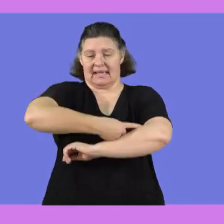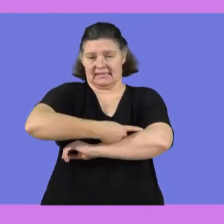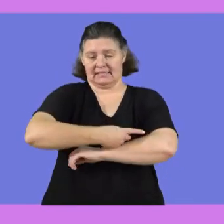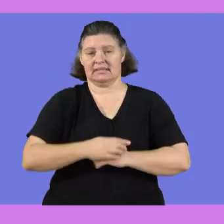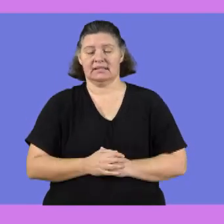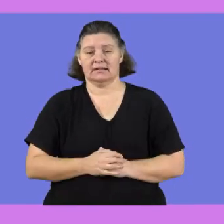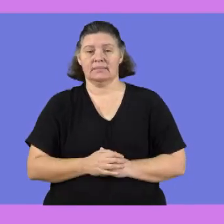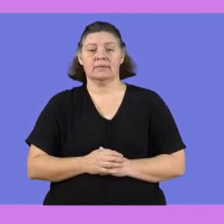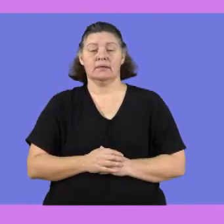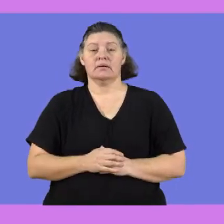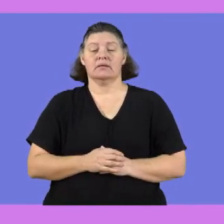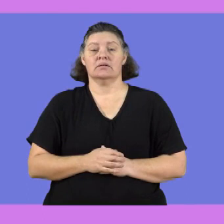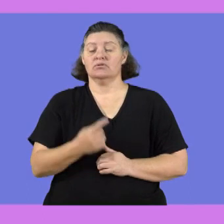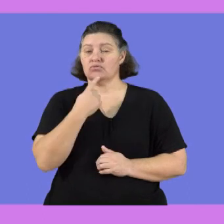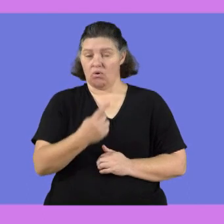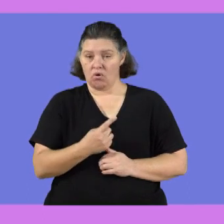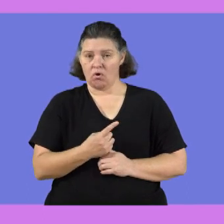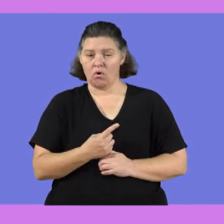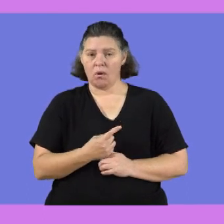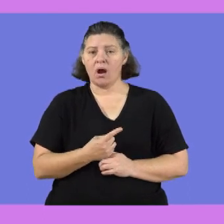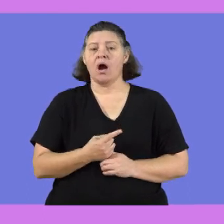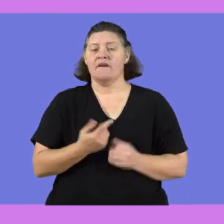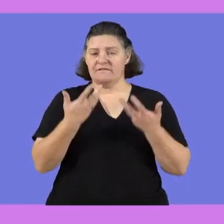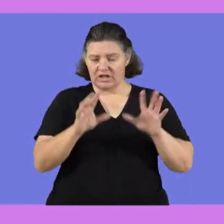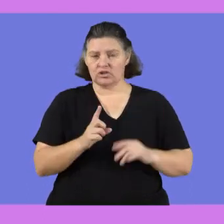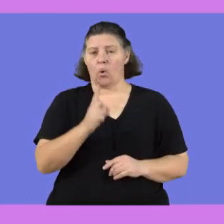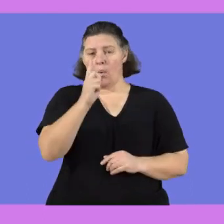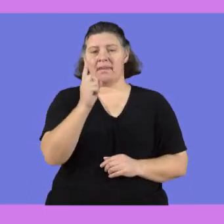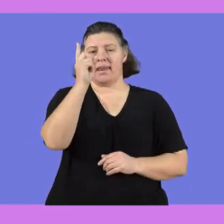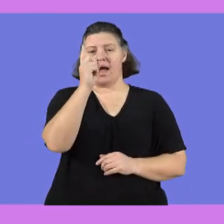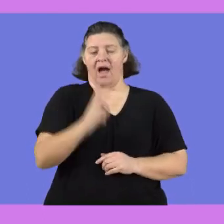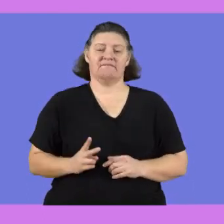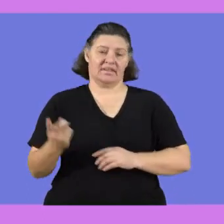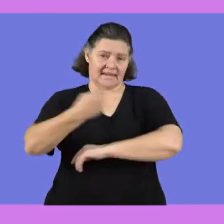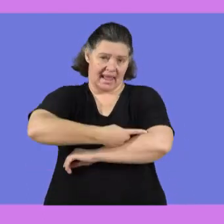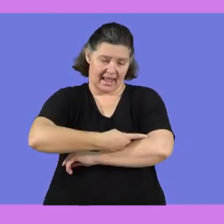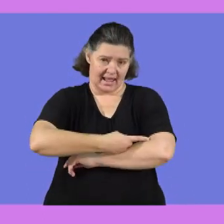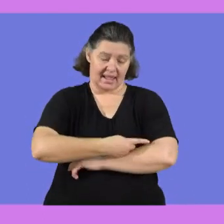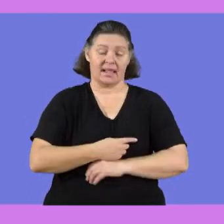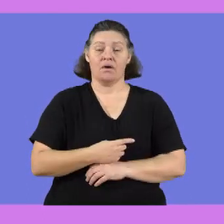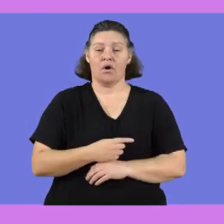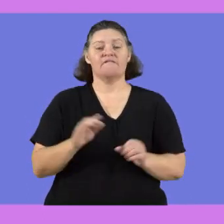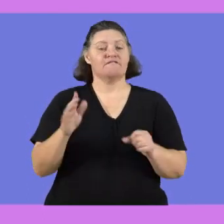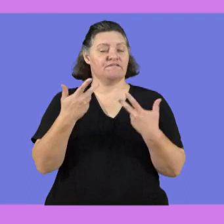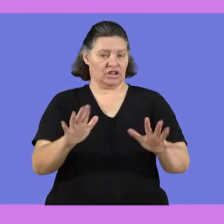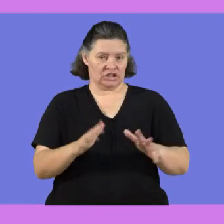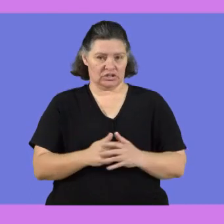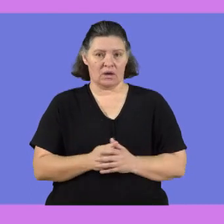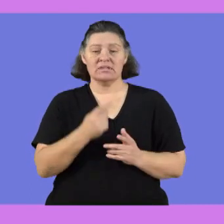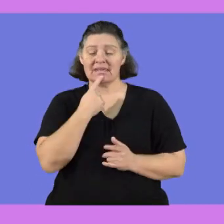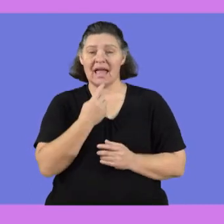1,5 days. So we say they will complete it in 1.5 days. But because we